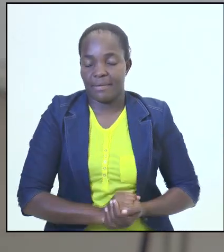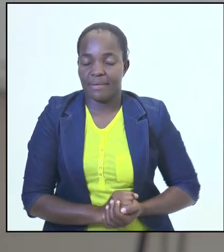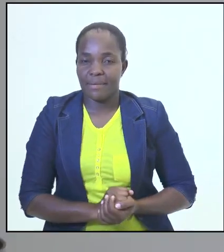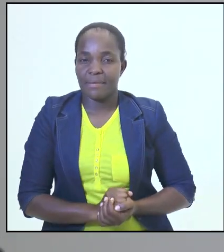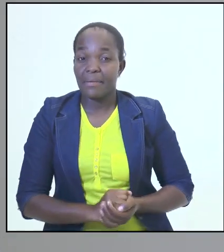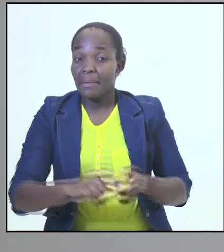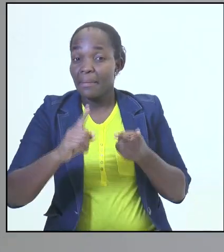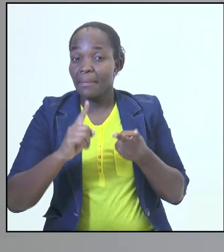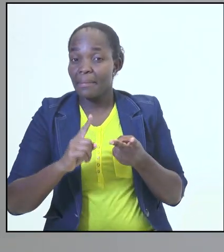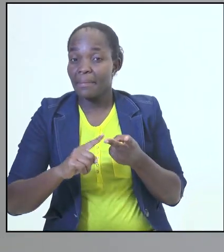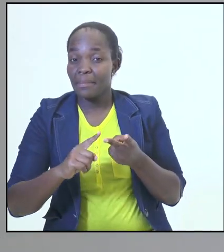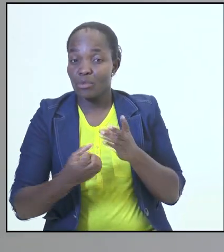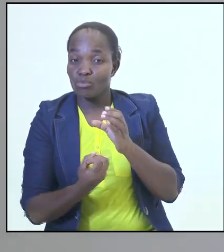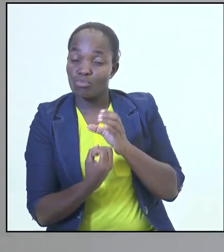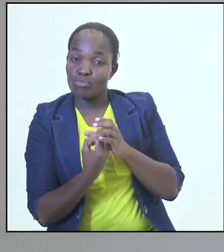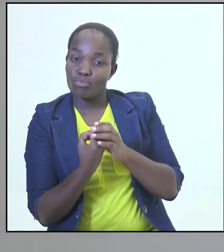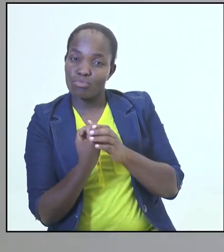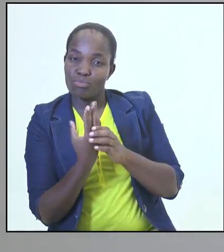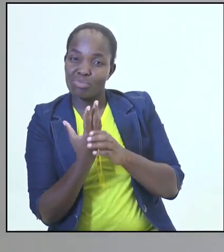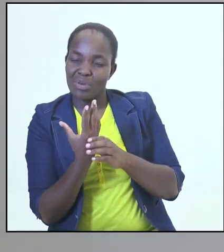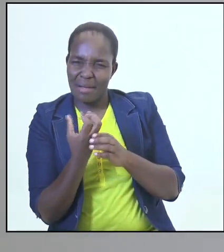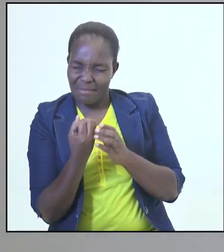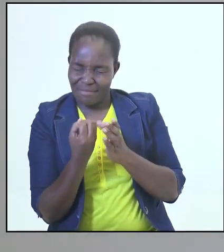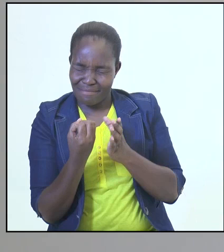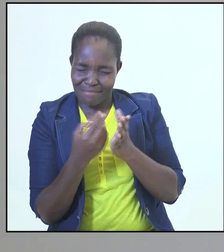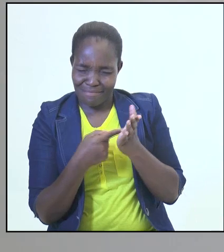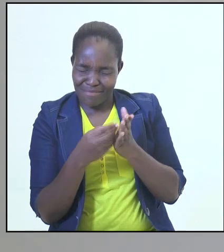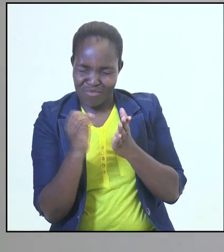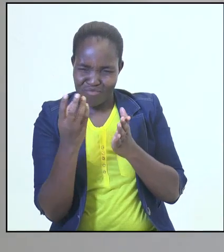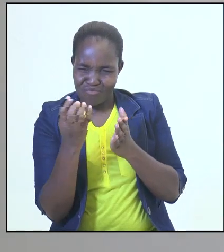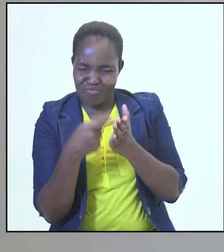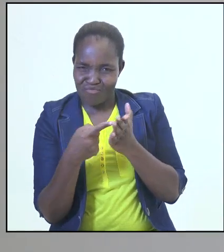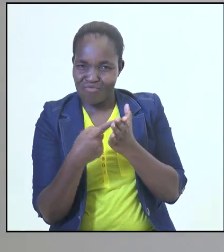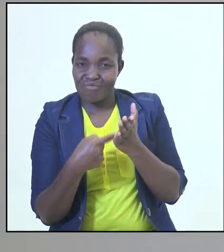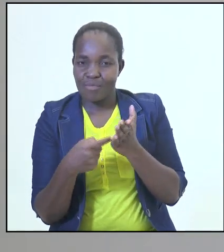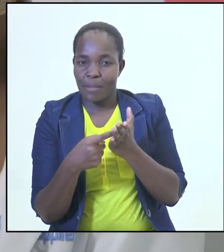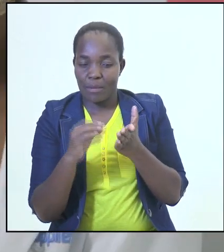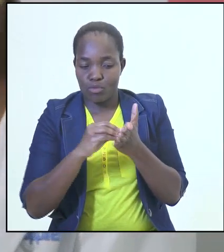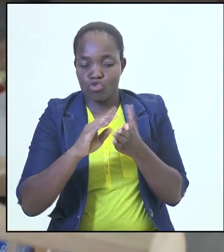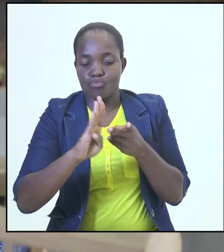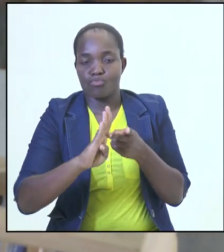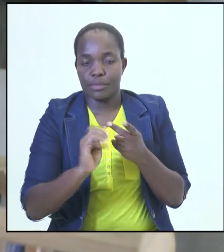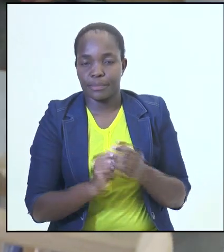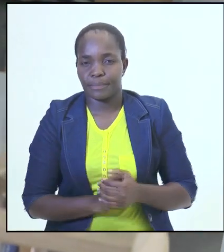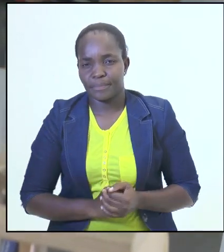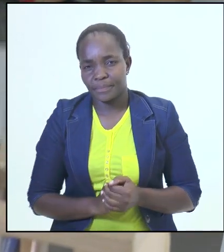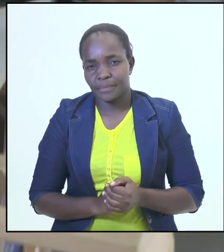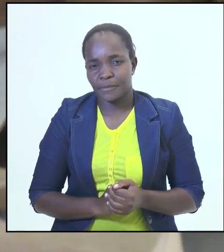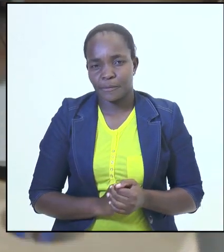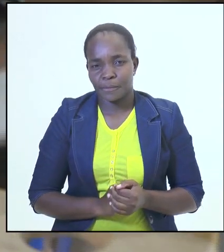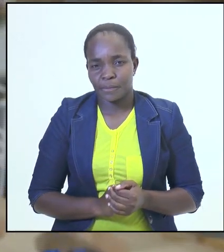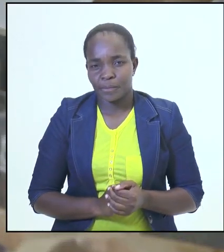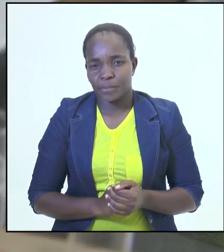plant on top of the bucket had more light that shined through here. We will mark this B. Then I've got these